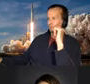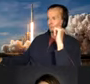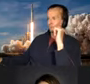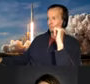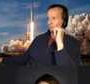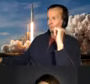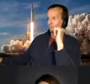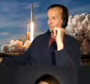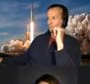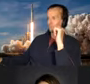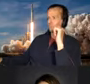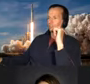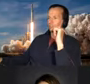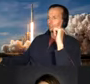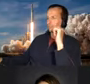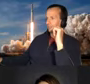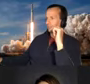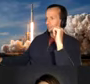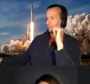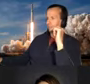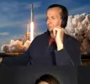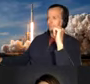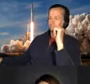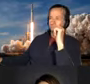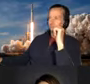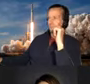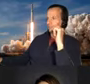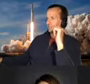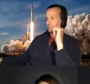of, reasonably good.